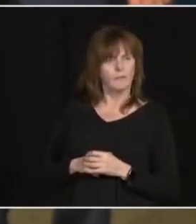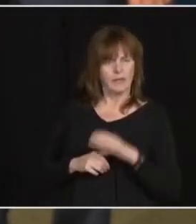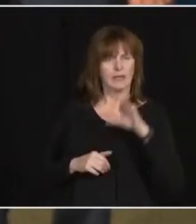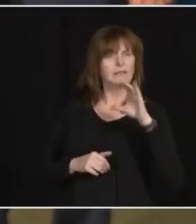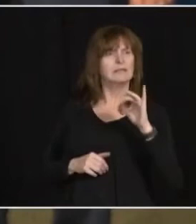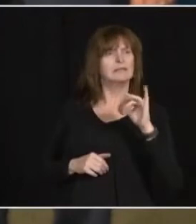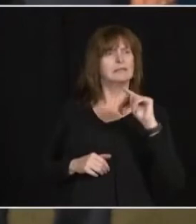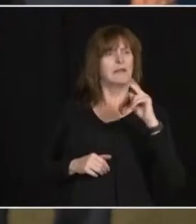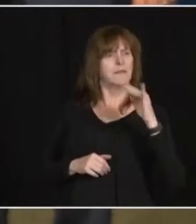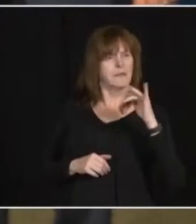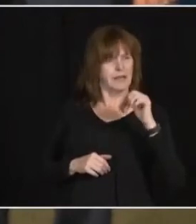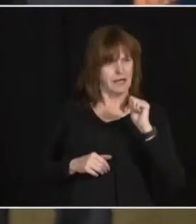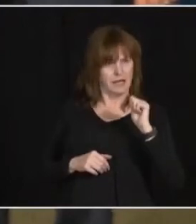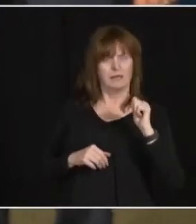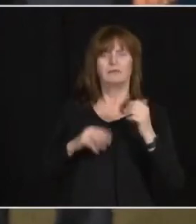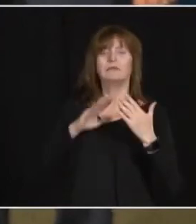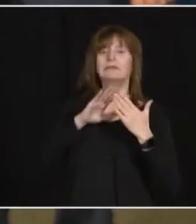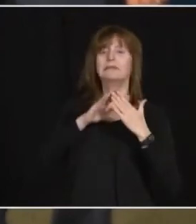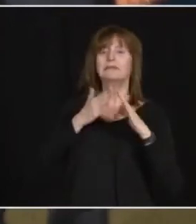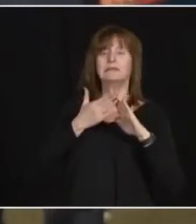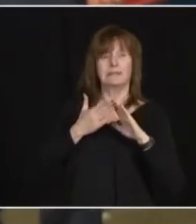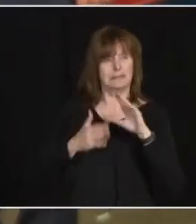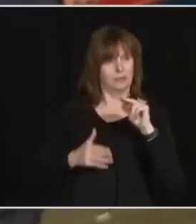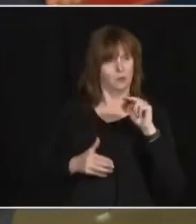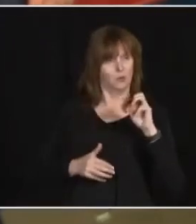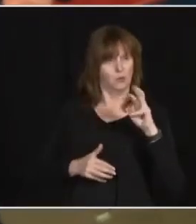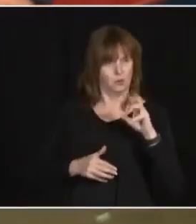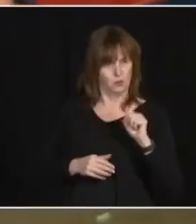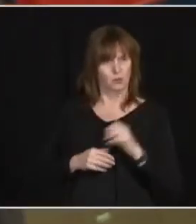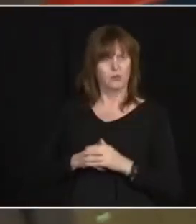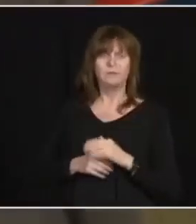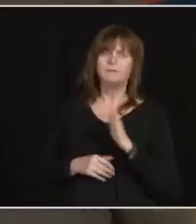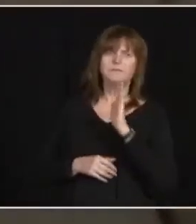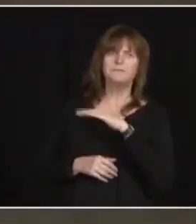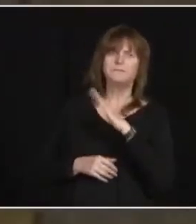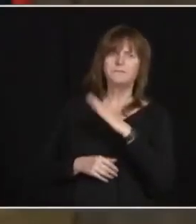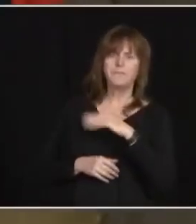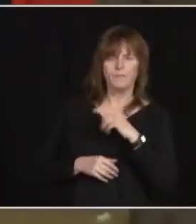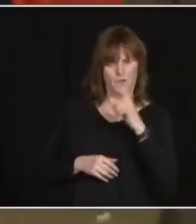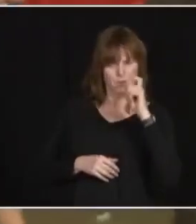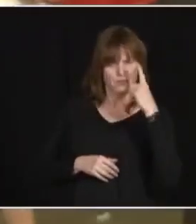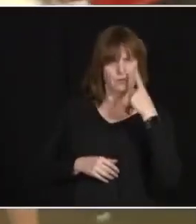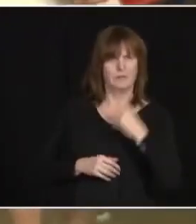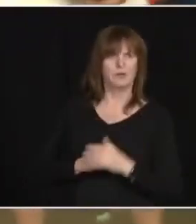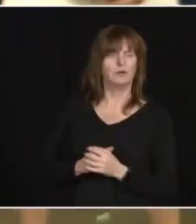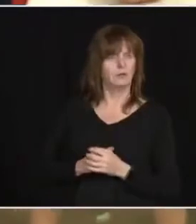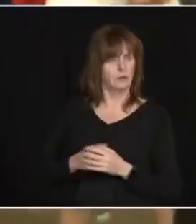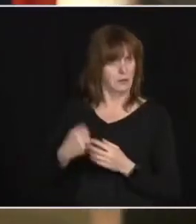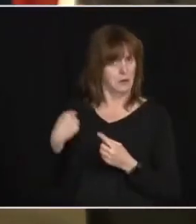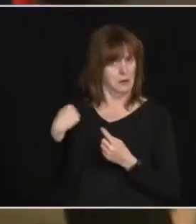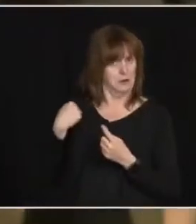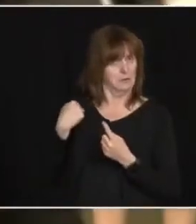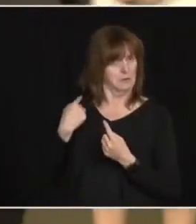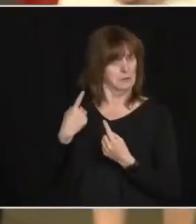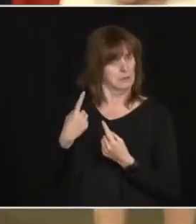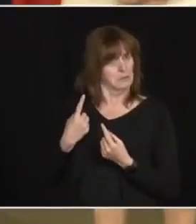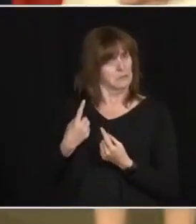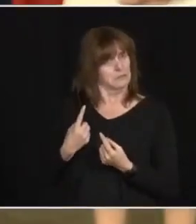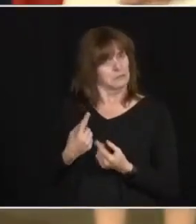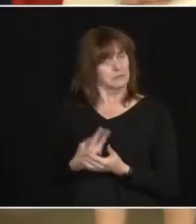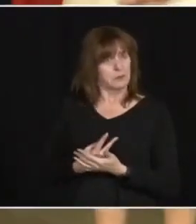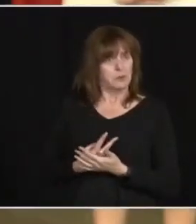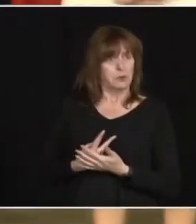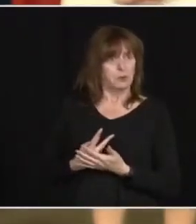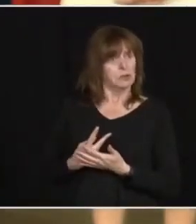ahead. Hello, Premier. My question is for you today. It's been almost 2 weeks since you